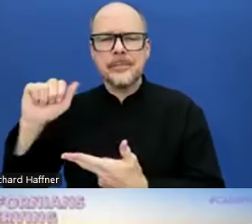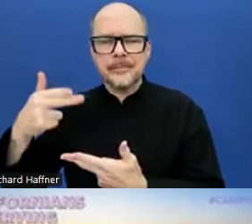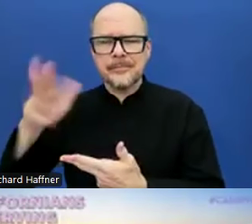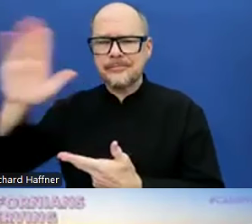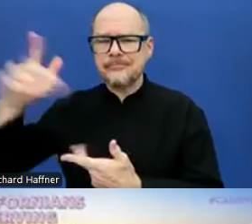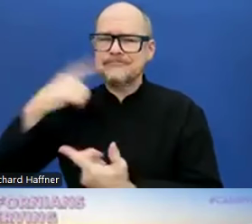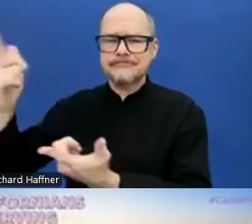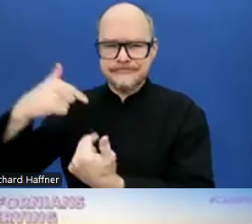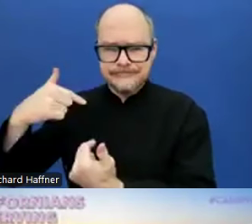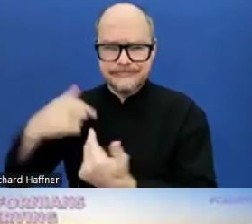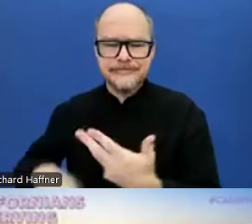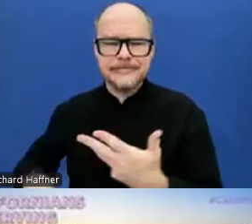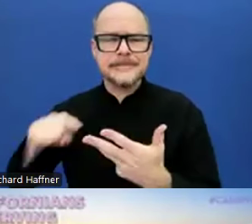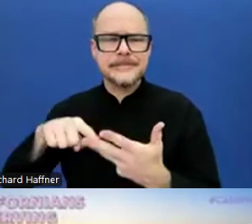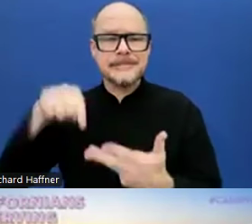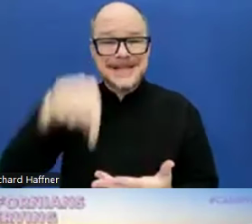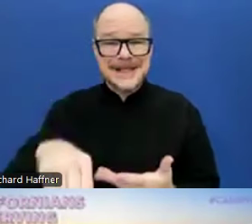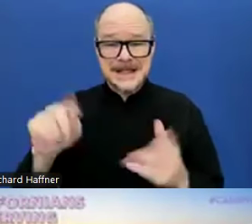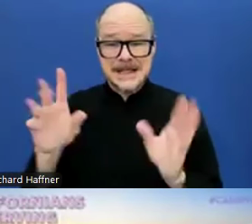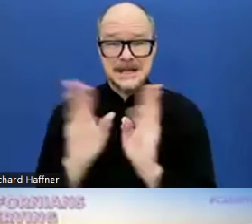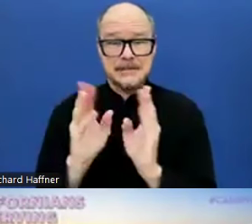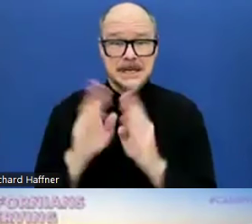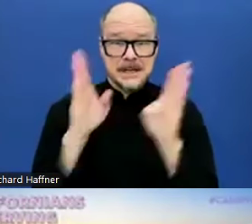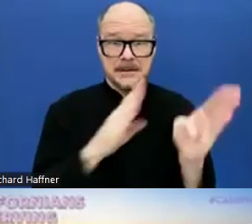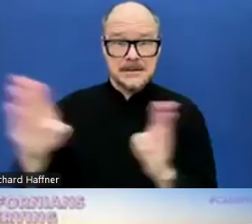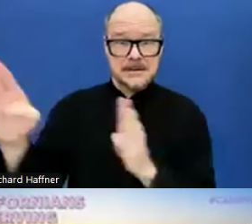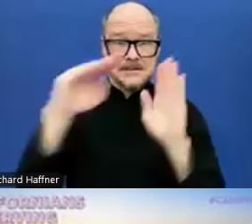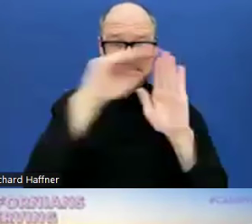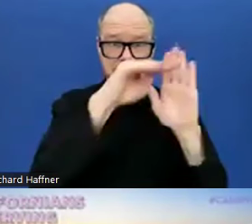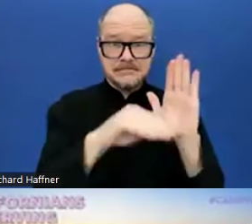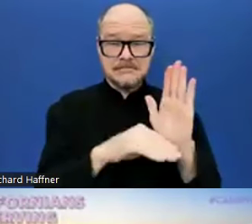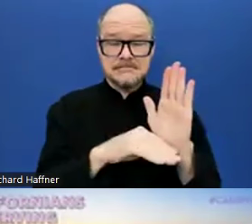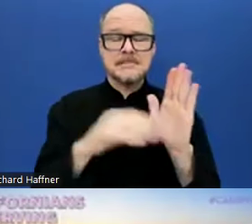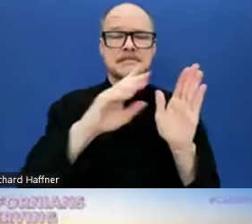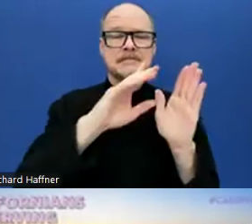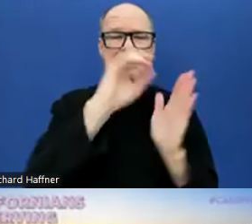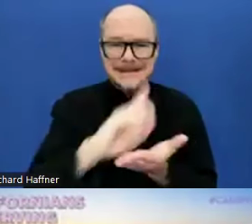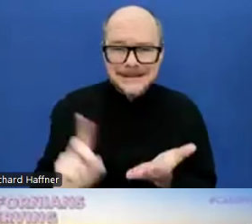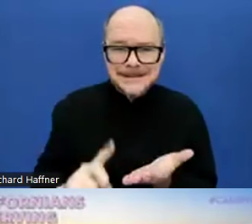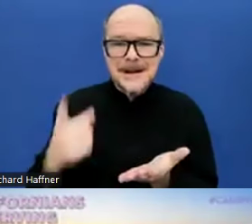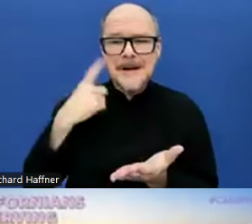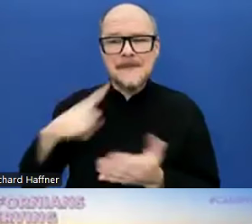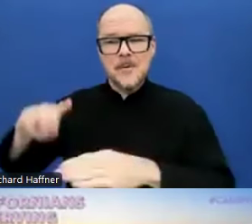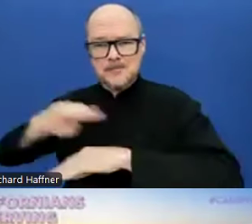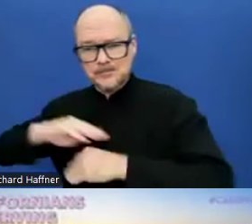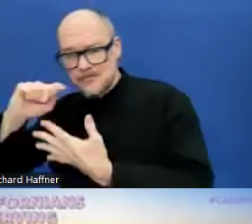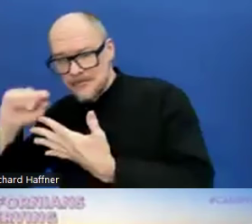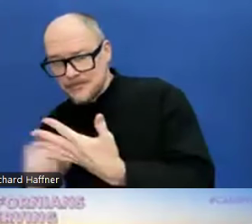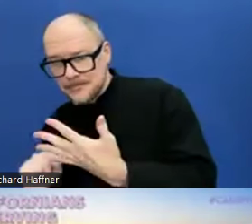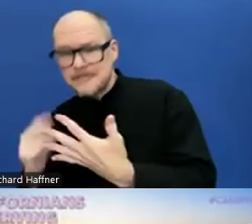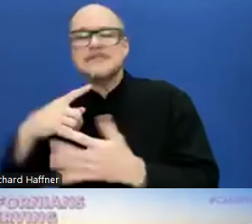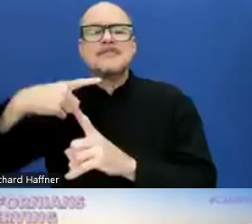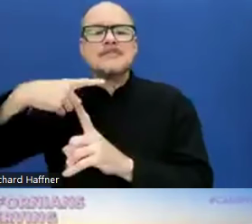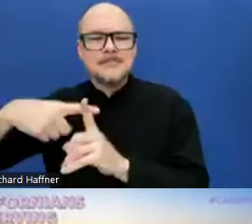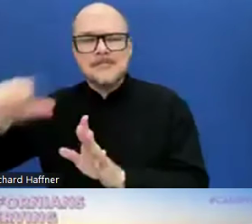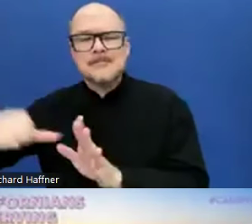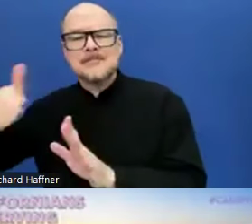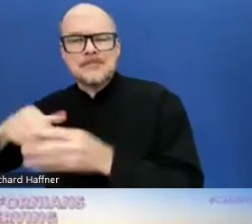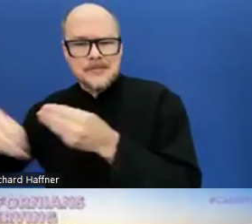meeting agenda has been designed to cover those items as well as others. So in your last meeting on August